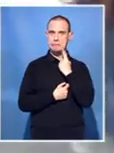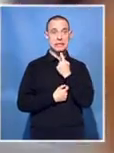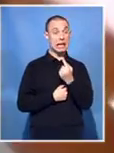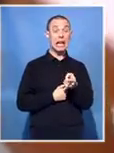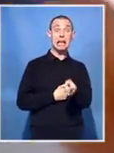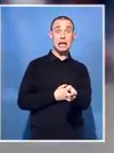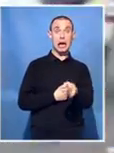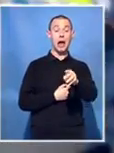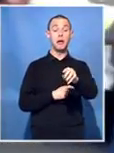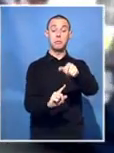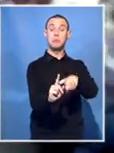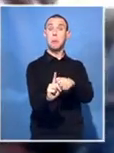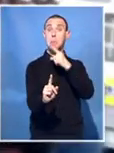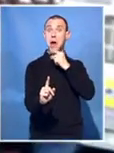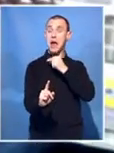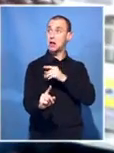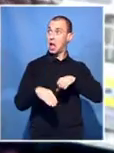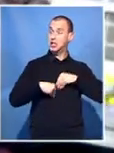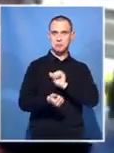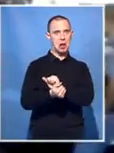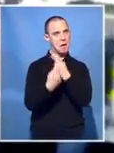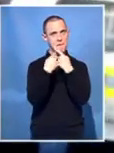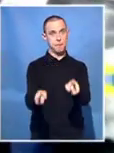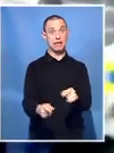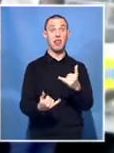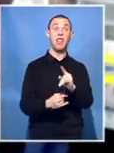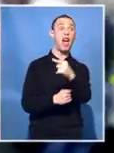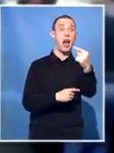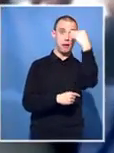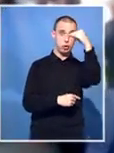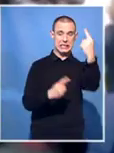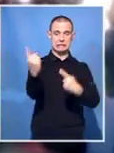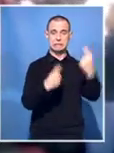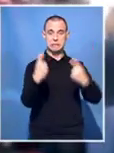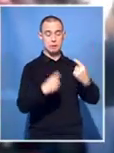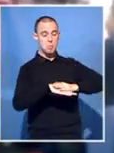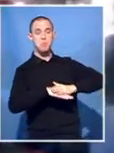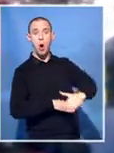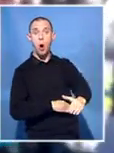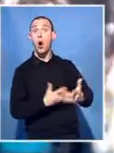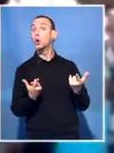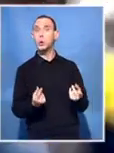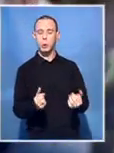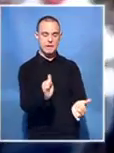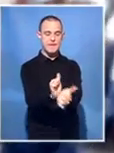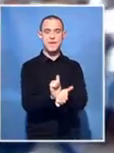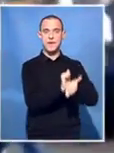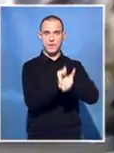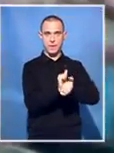arrest and that when more police officers came to the scene, they handcuffed him to the back of the police